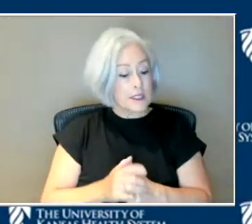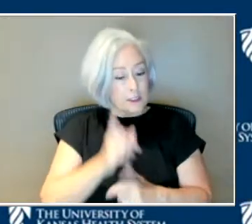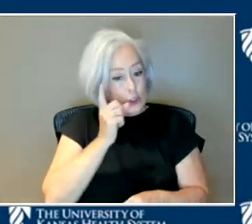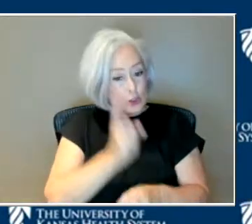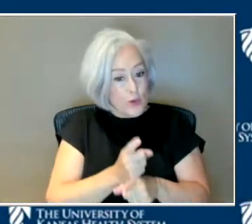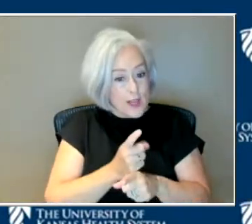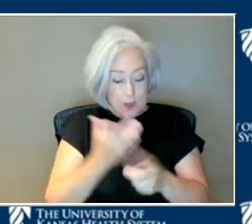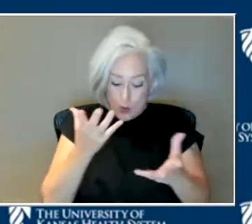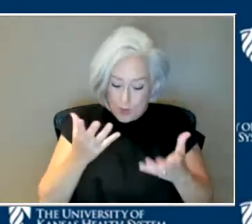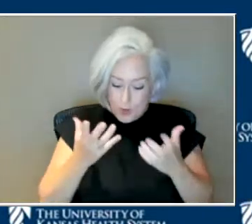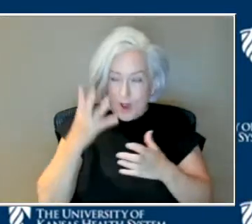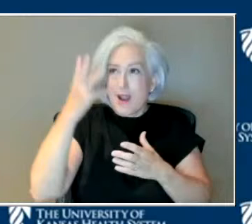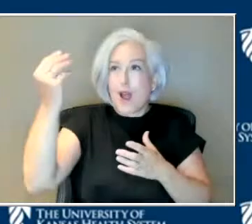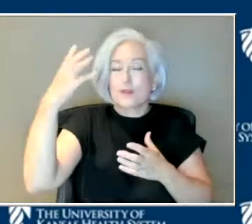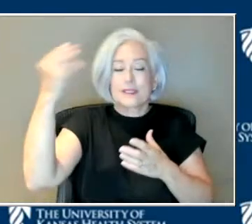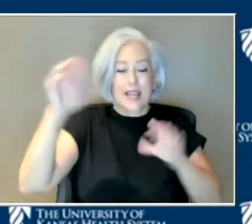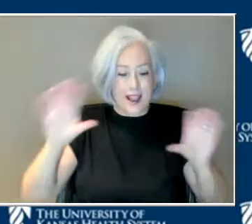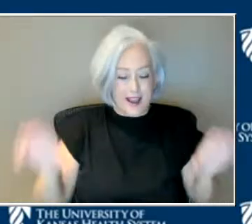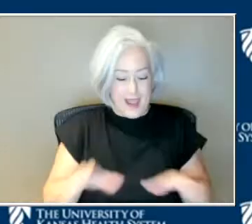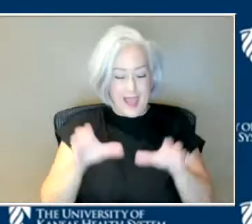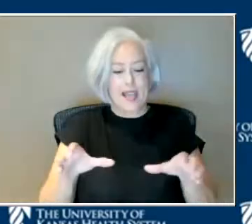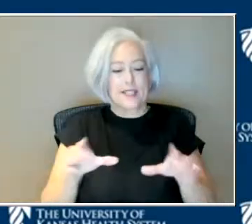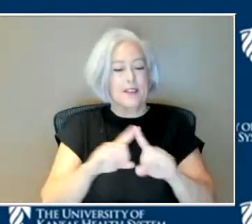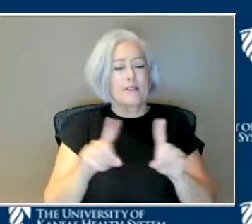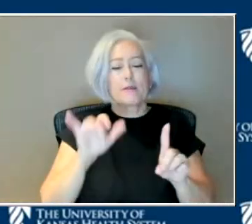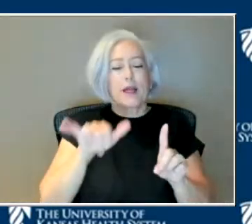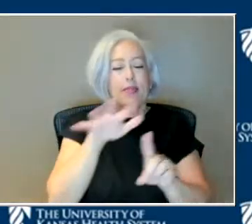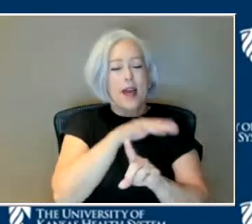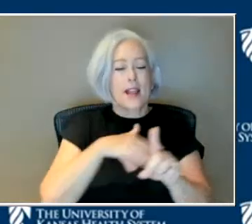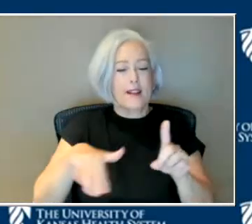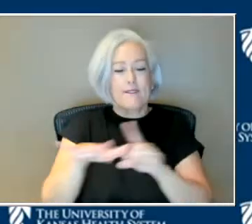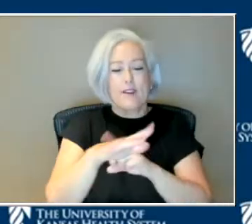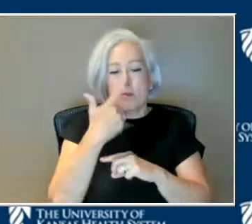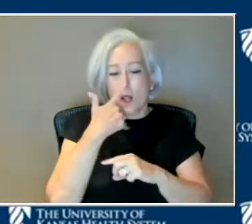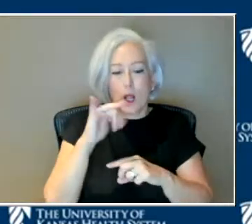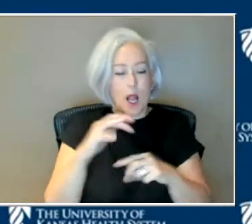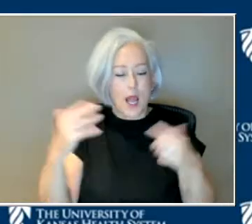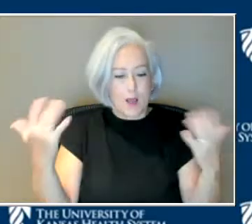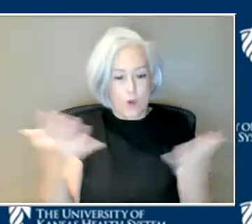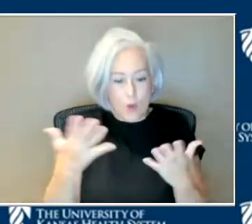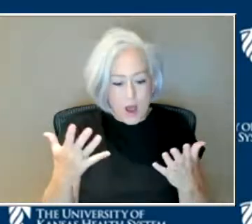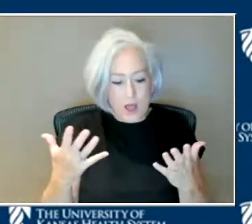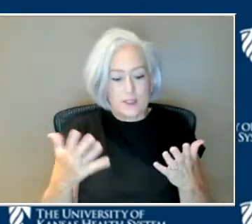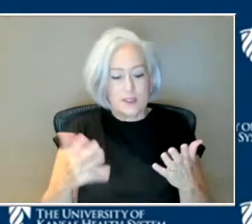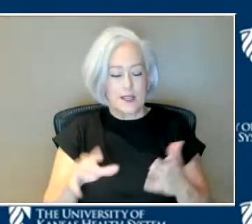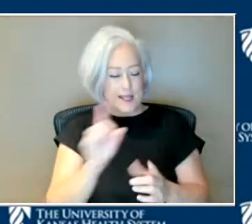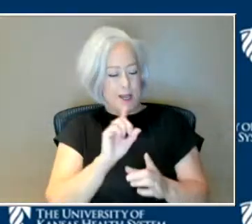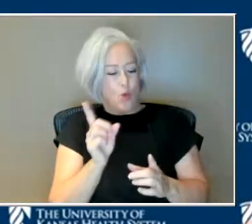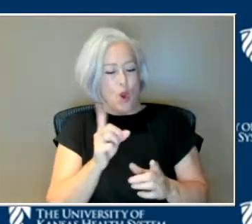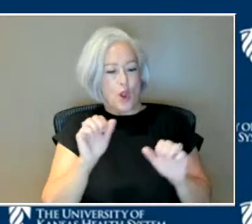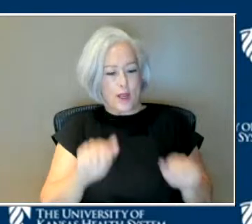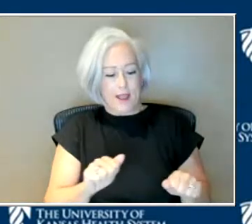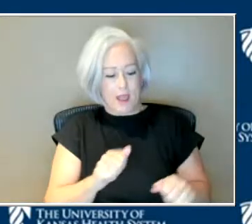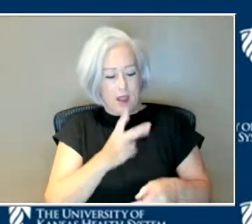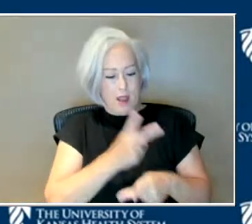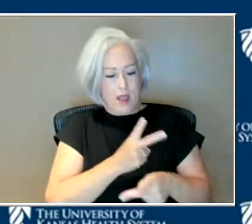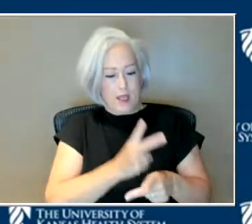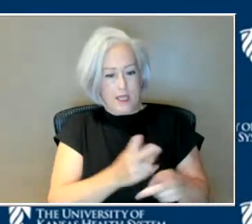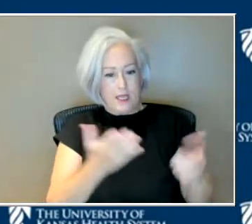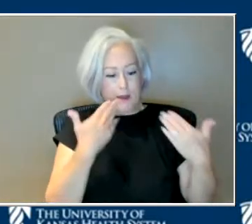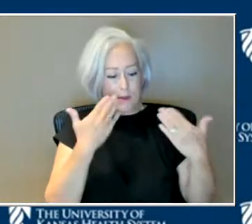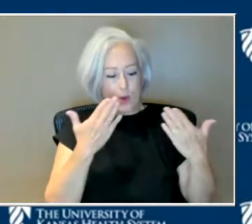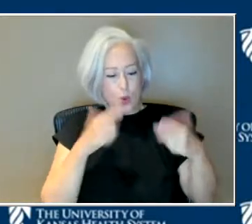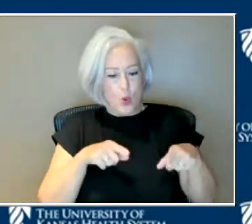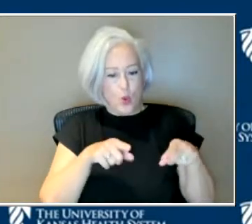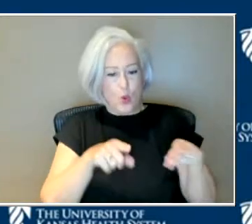keep doing things. But what's that environment that's going to let them get into those cooler areas, stay hydrated throughout the